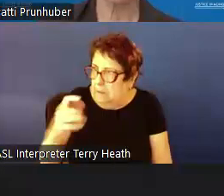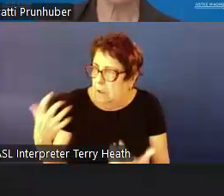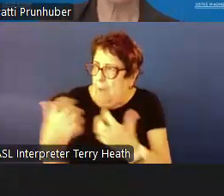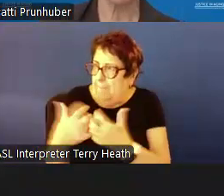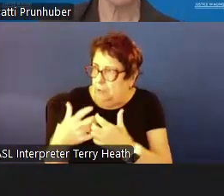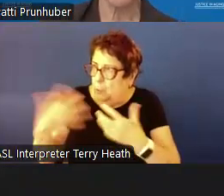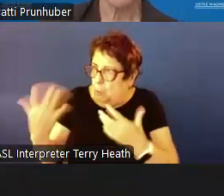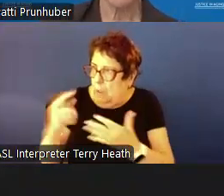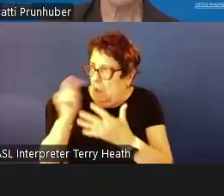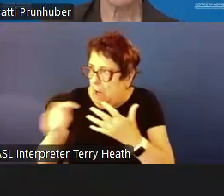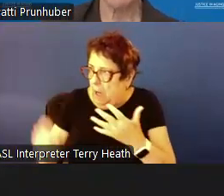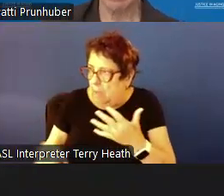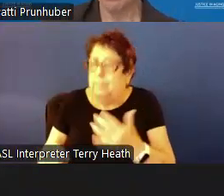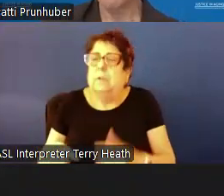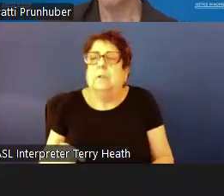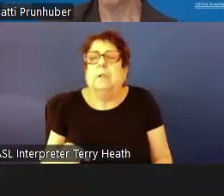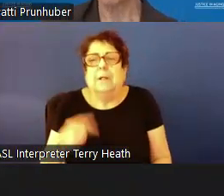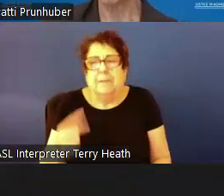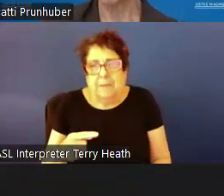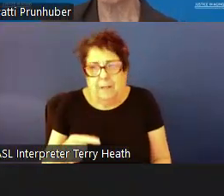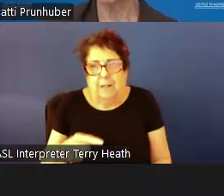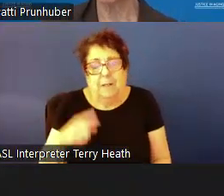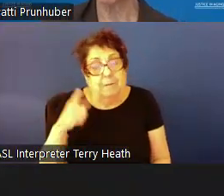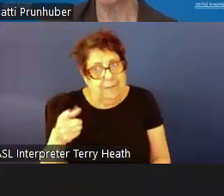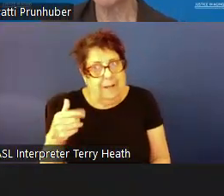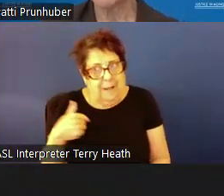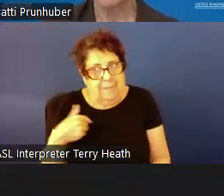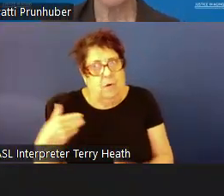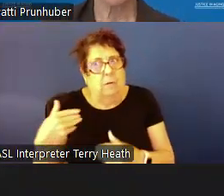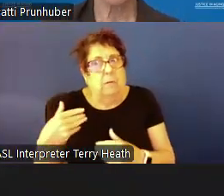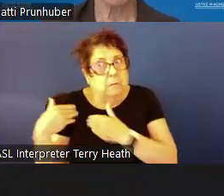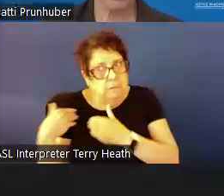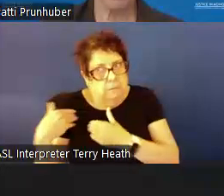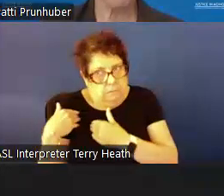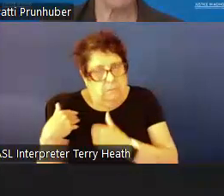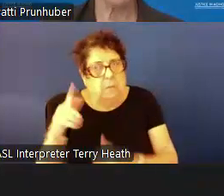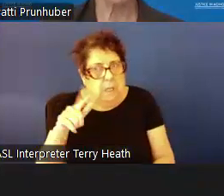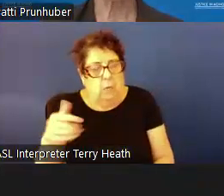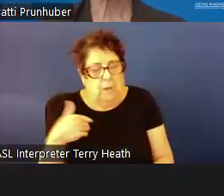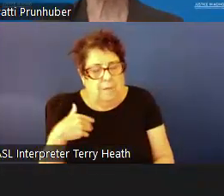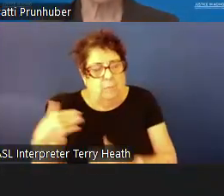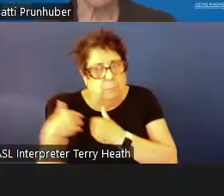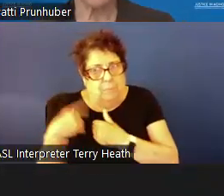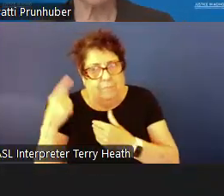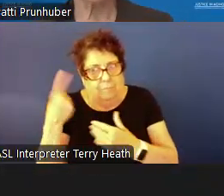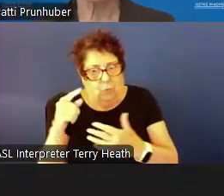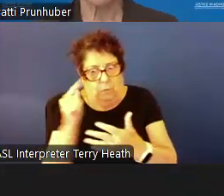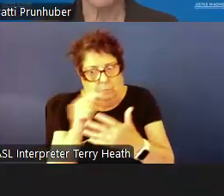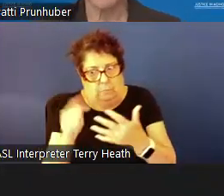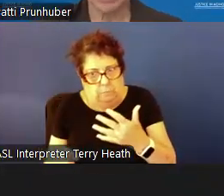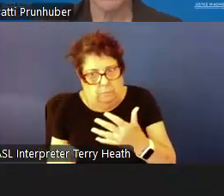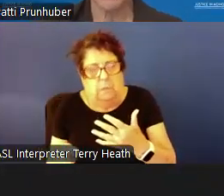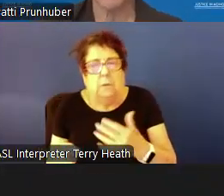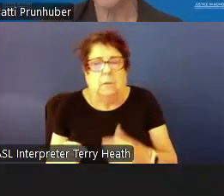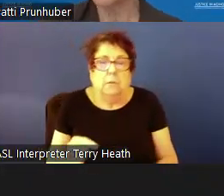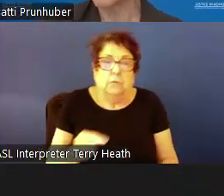part of the landlord kick in. So it's very important to, as early as possible, refer